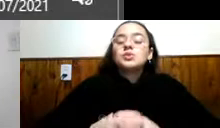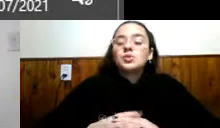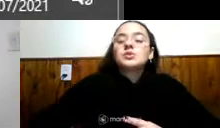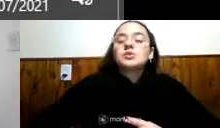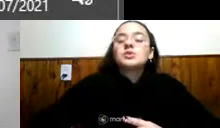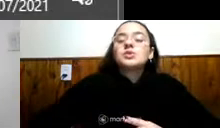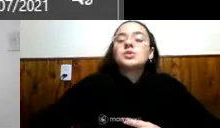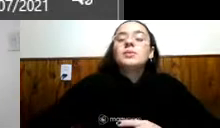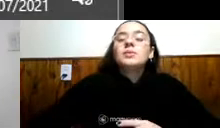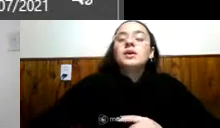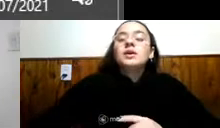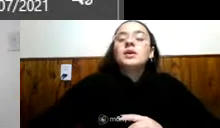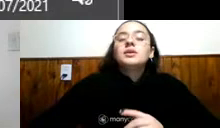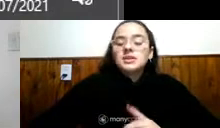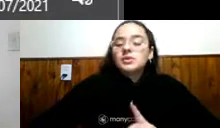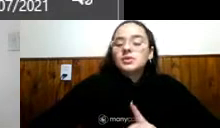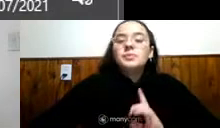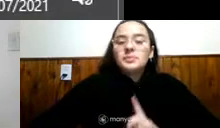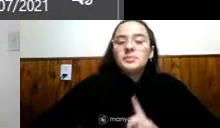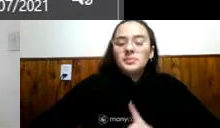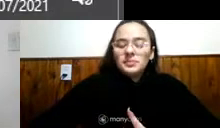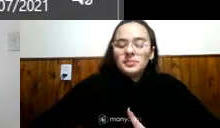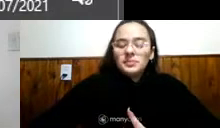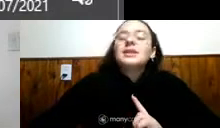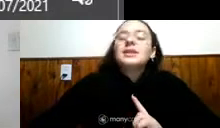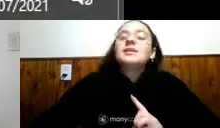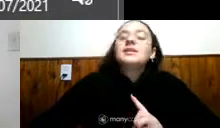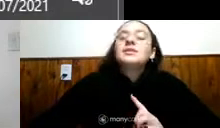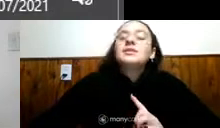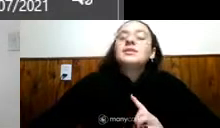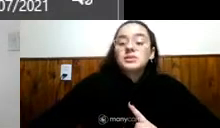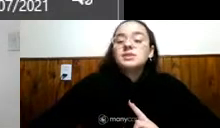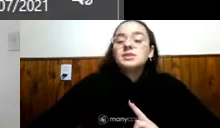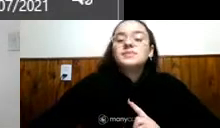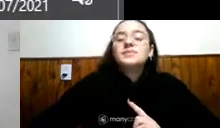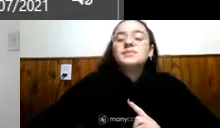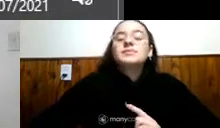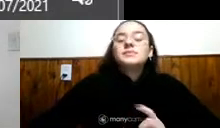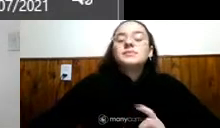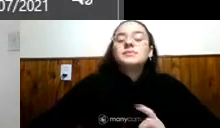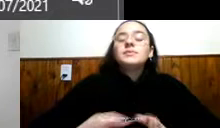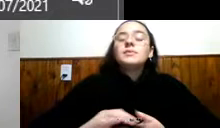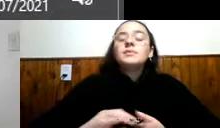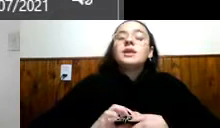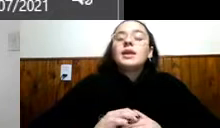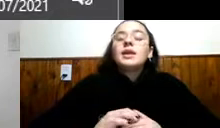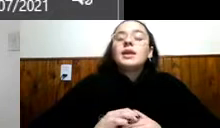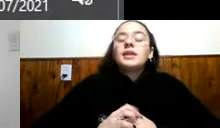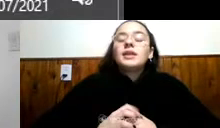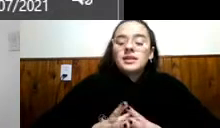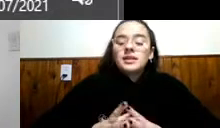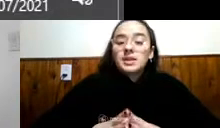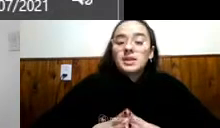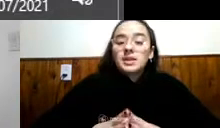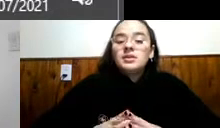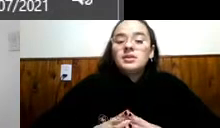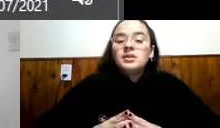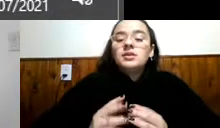some painting and porcelain courses. And as I said in the